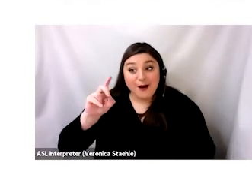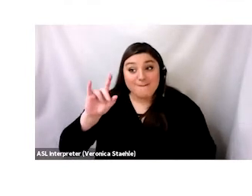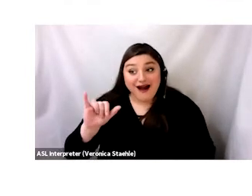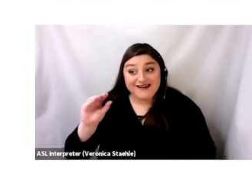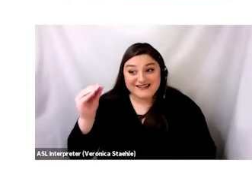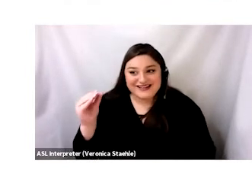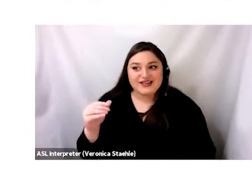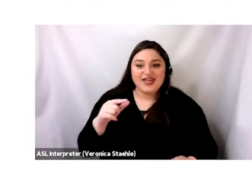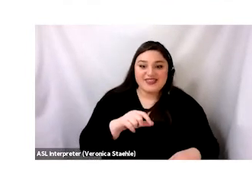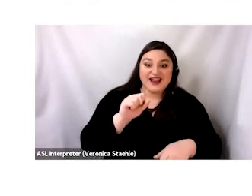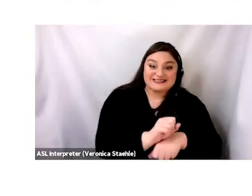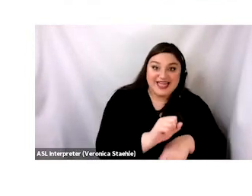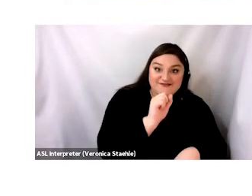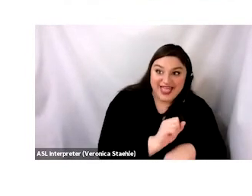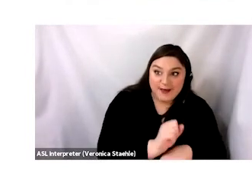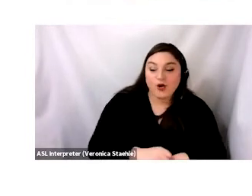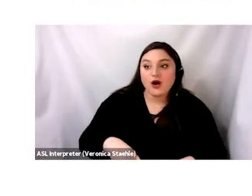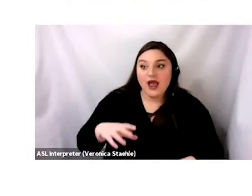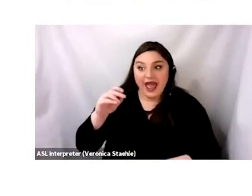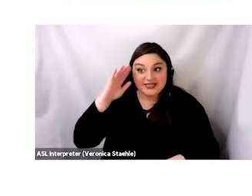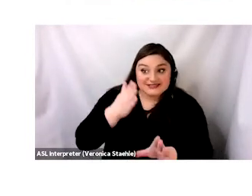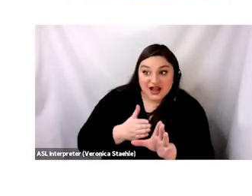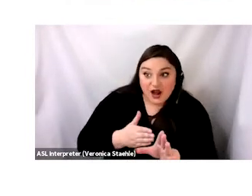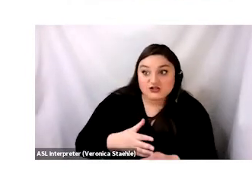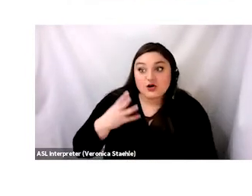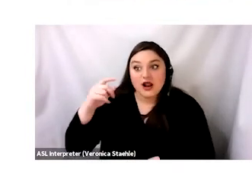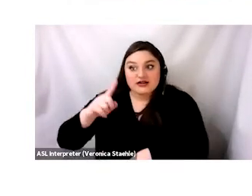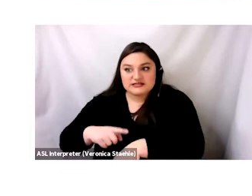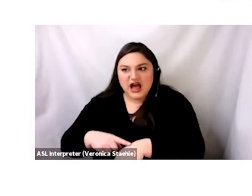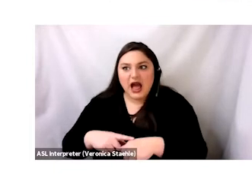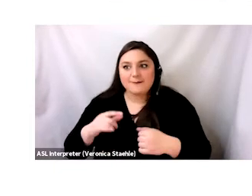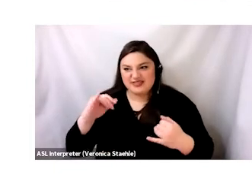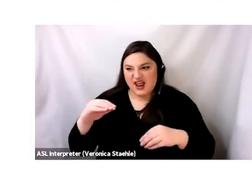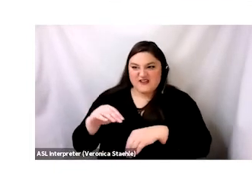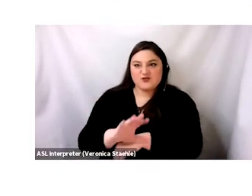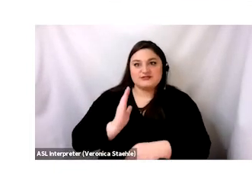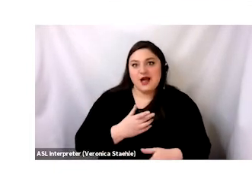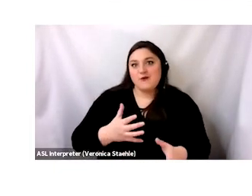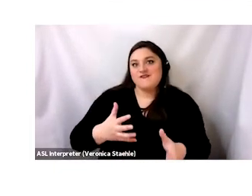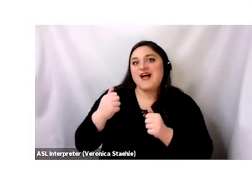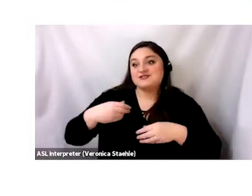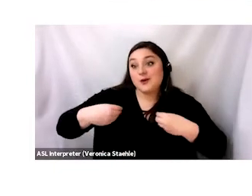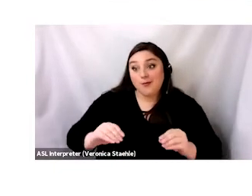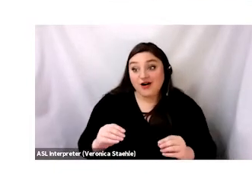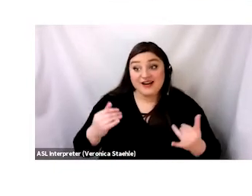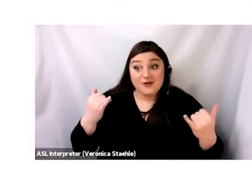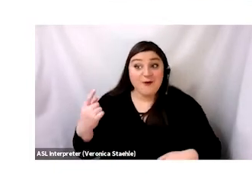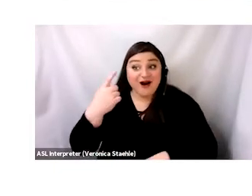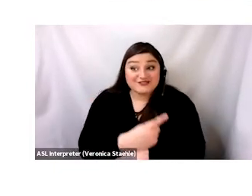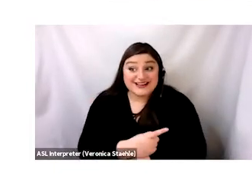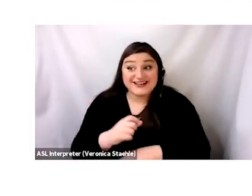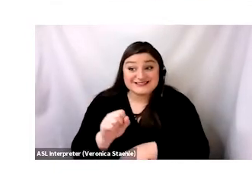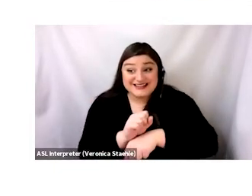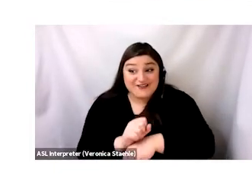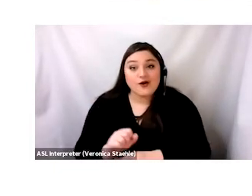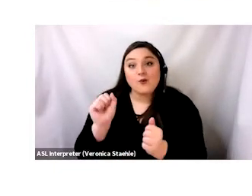and textile culture in the US. And we still see this perpetuated in the current fast fashion market through modern day slavery, such as with prison labor